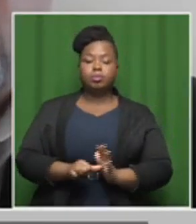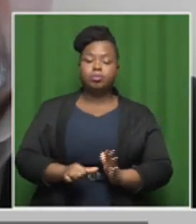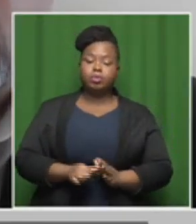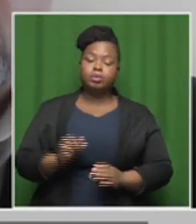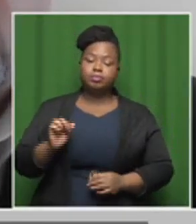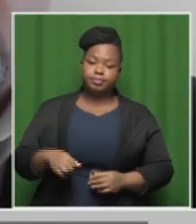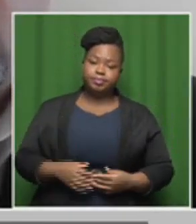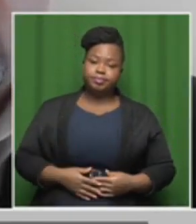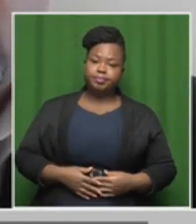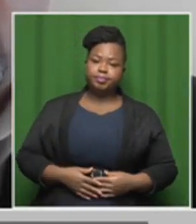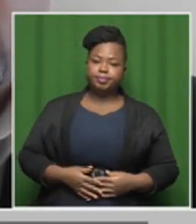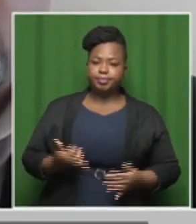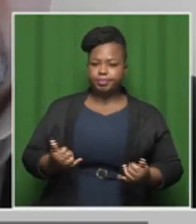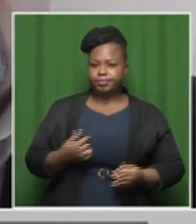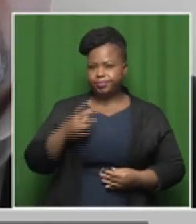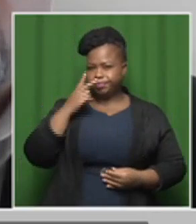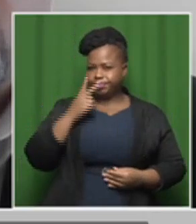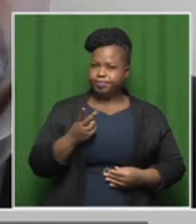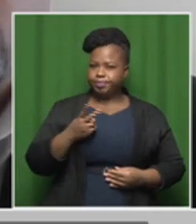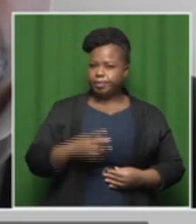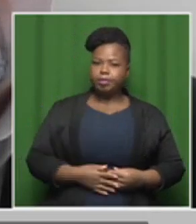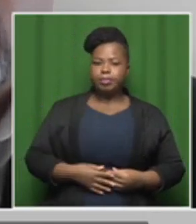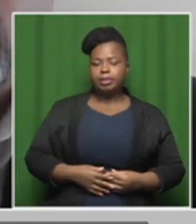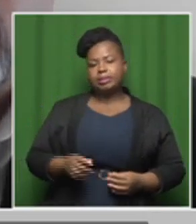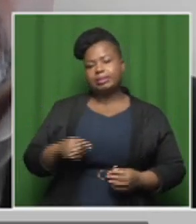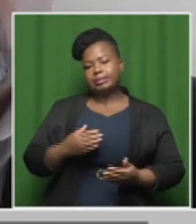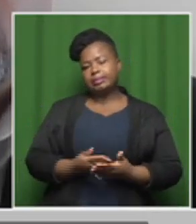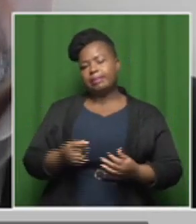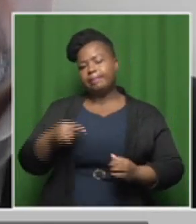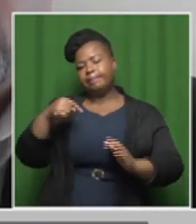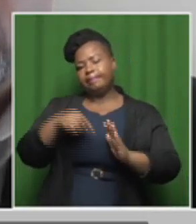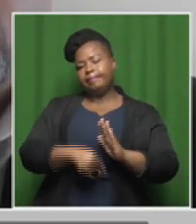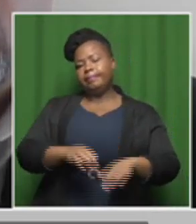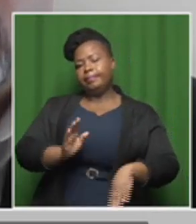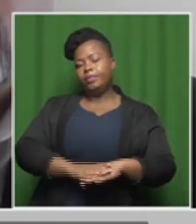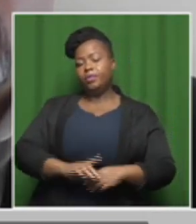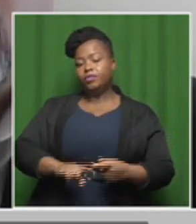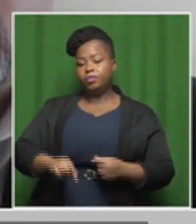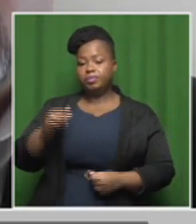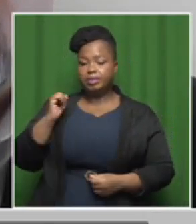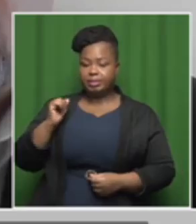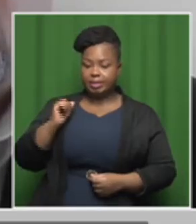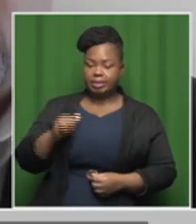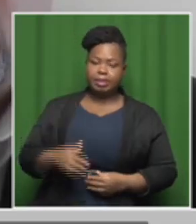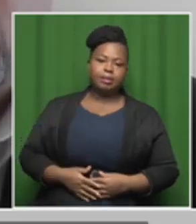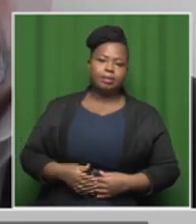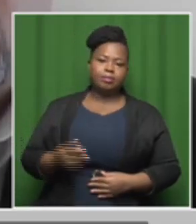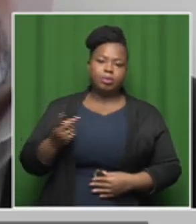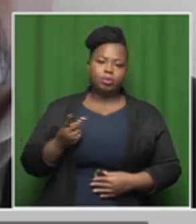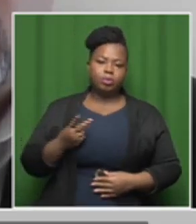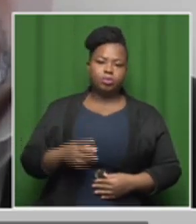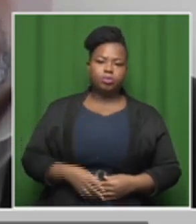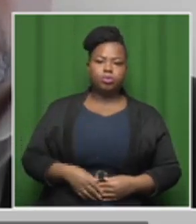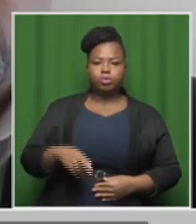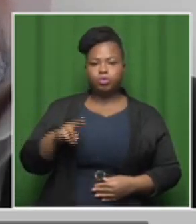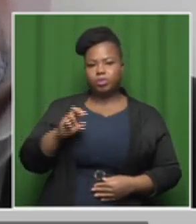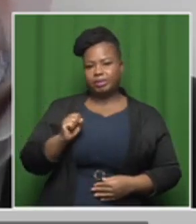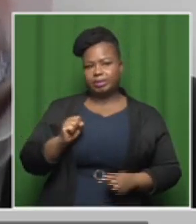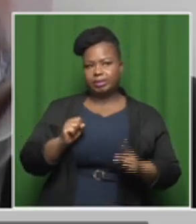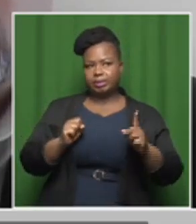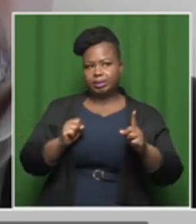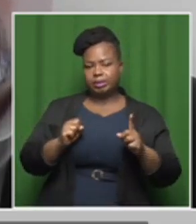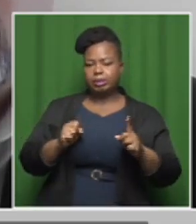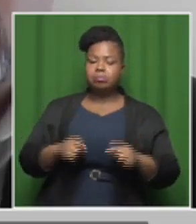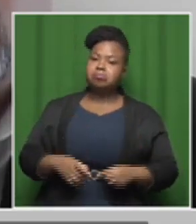So let's have a look and see what some of the nitty-gritties that came out of this yesterday, and again, keeping the United States in the background,